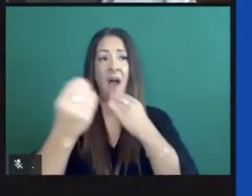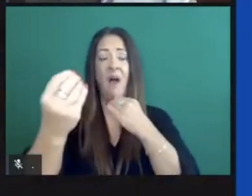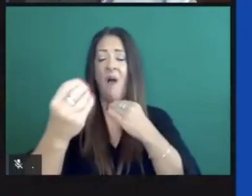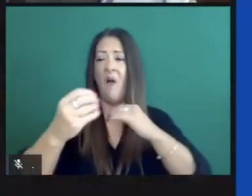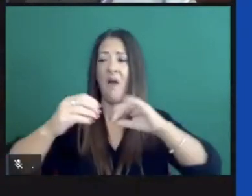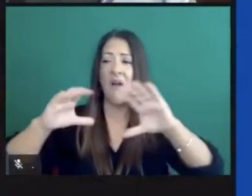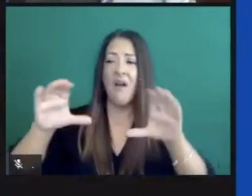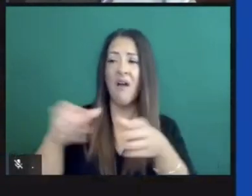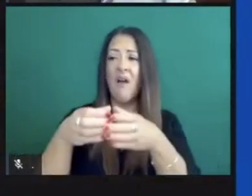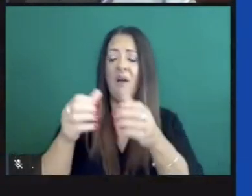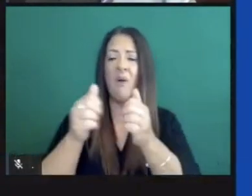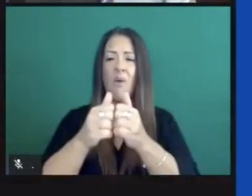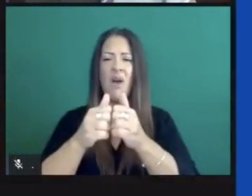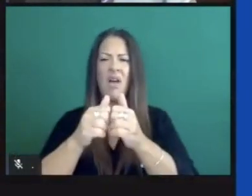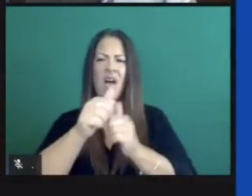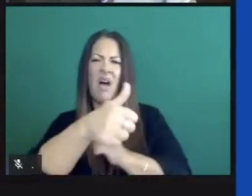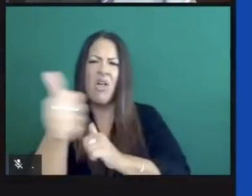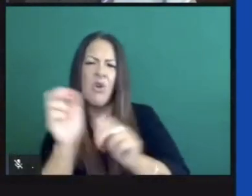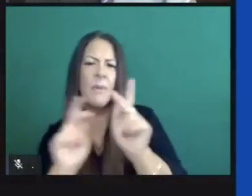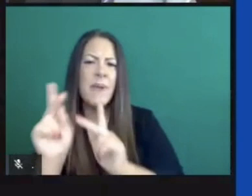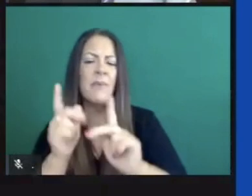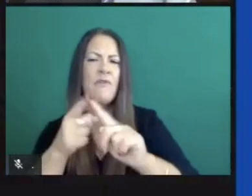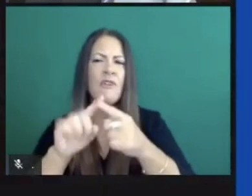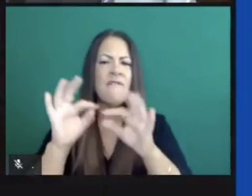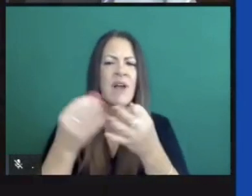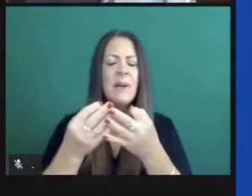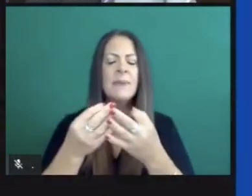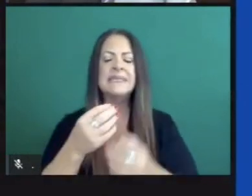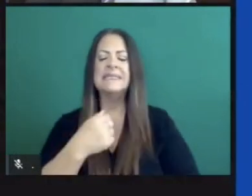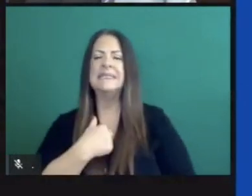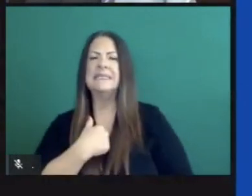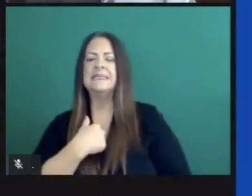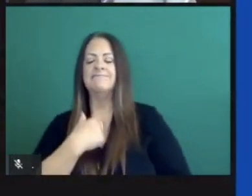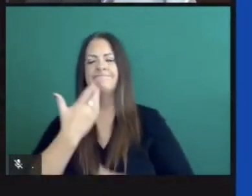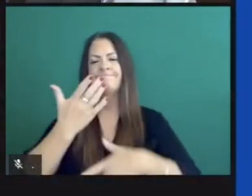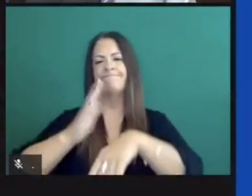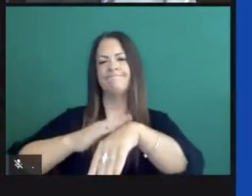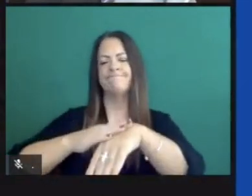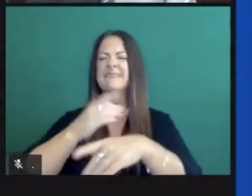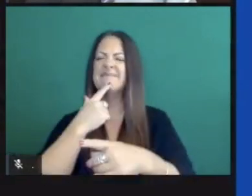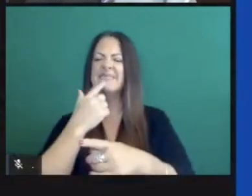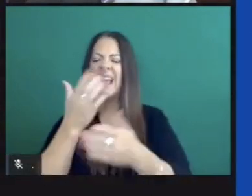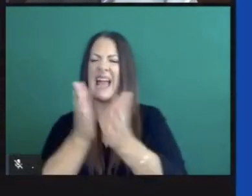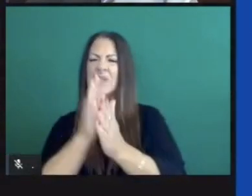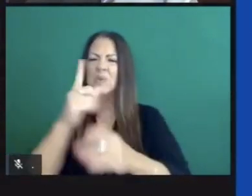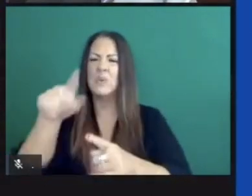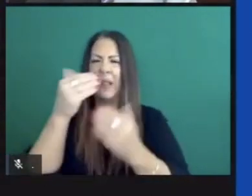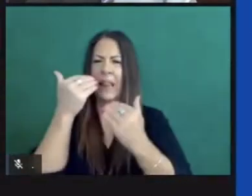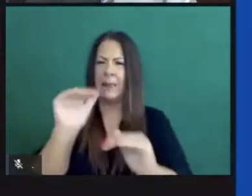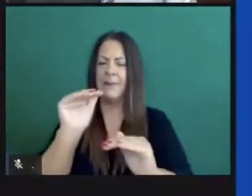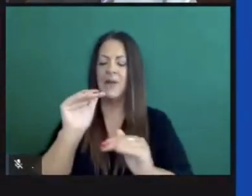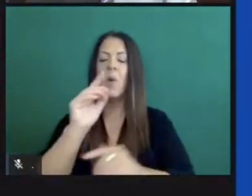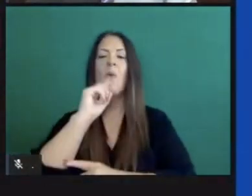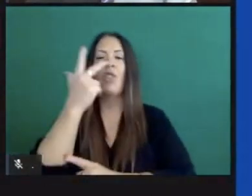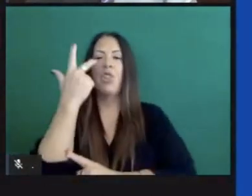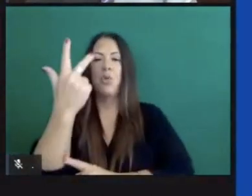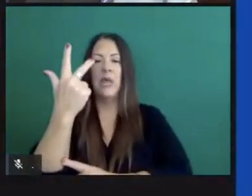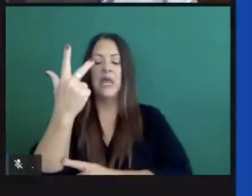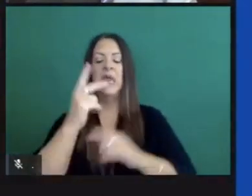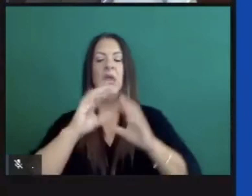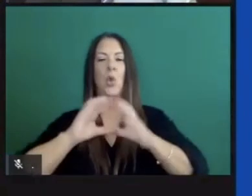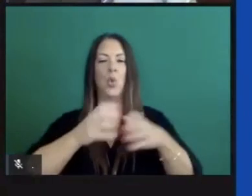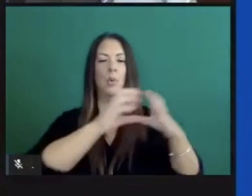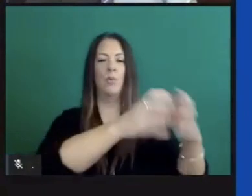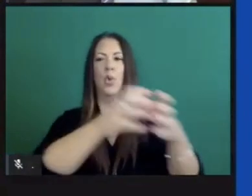to have. Really, we're asking you to limit that to 3 separate households so that we contain and